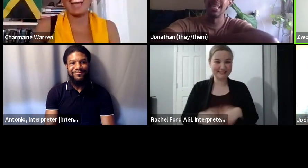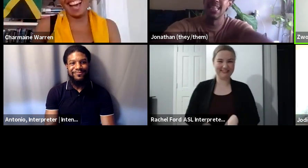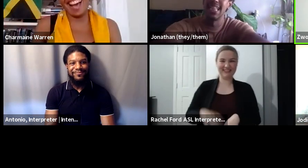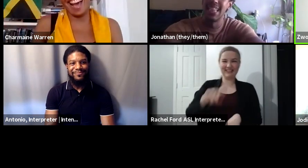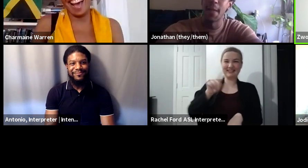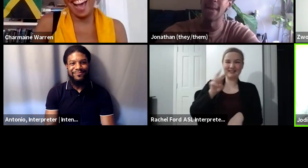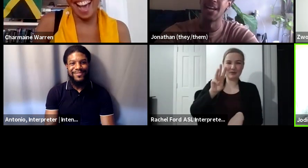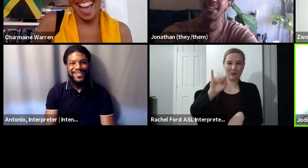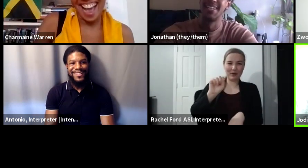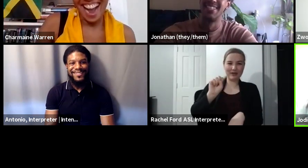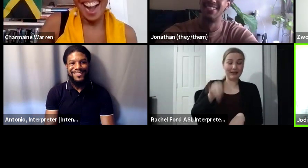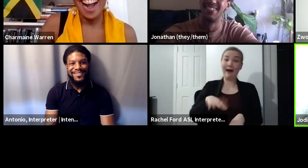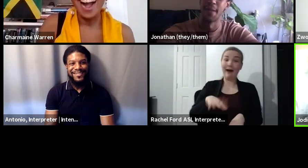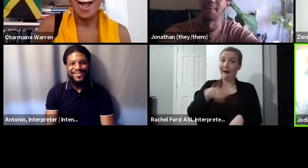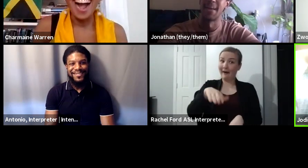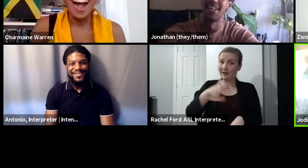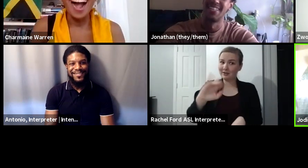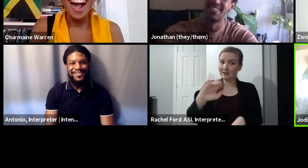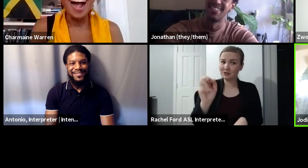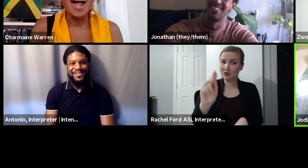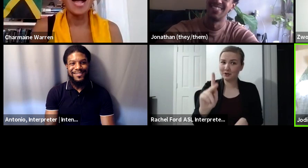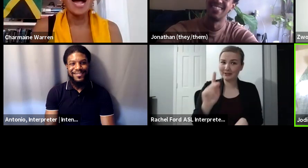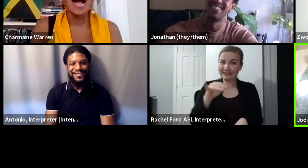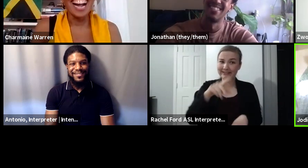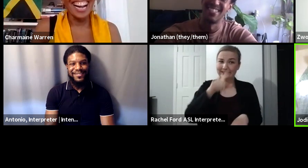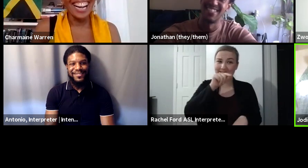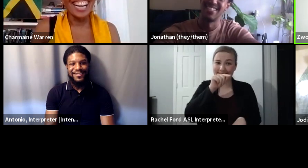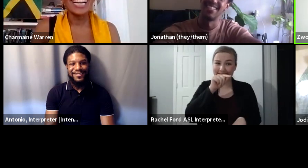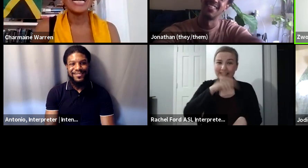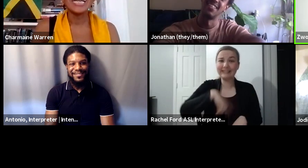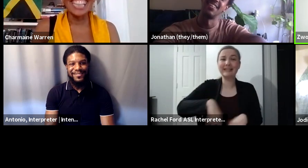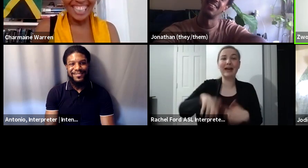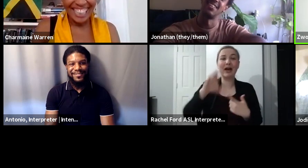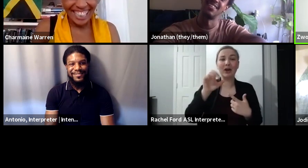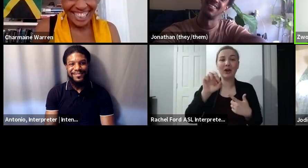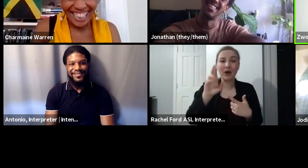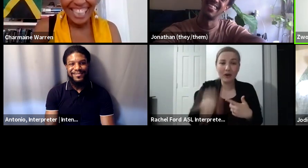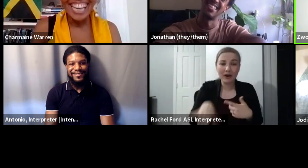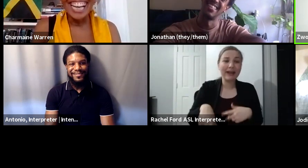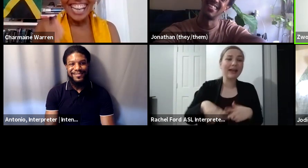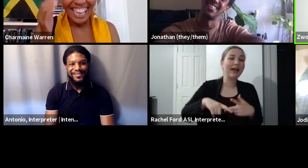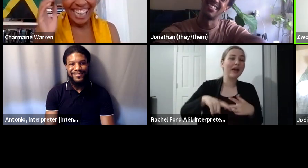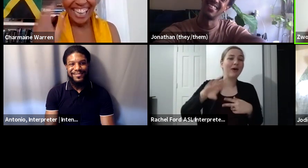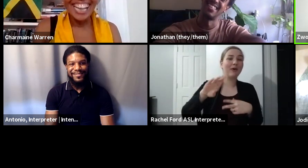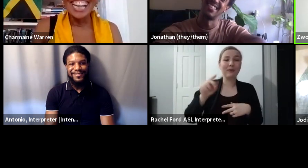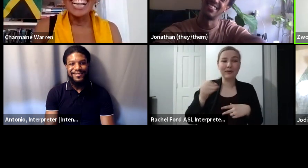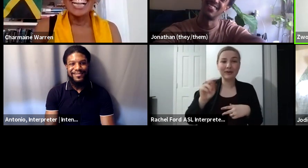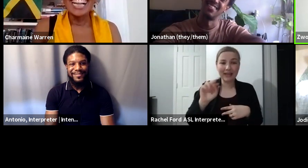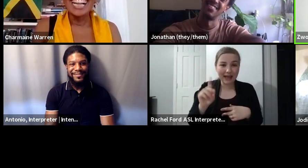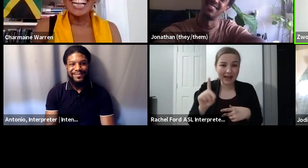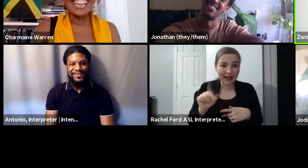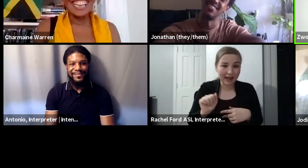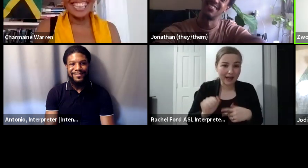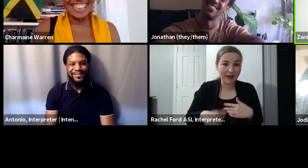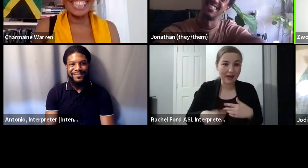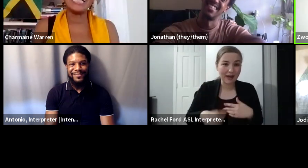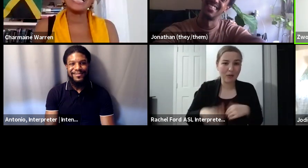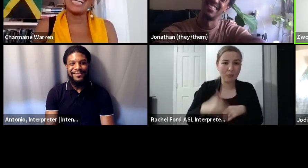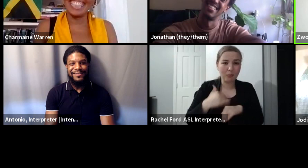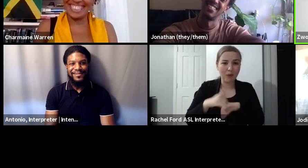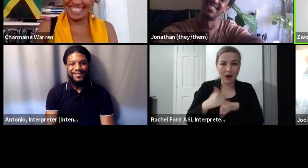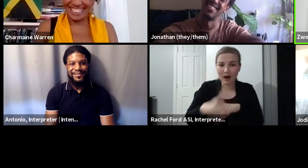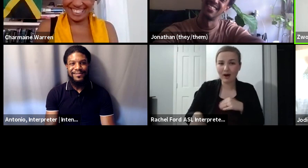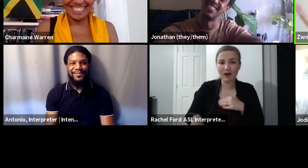curry chicken, festival, rondong, like boss up shots